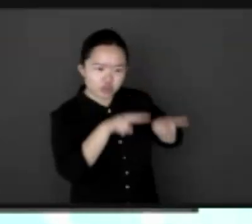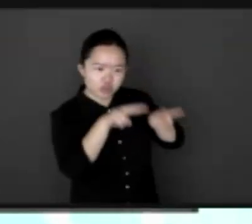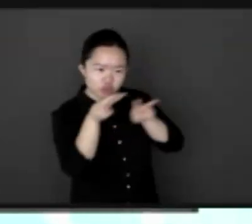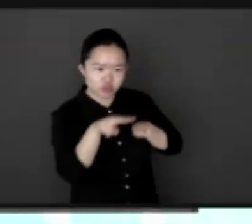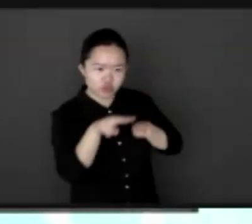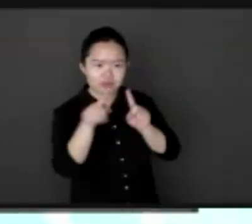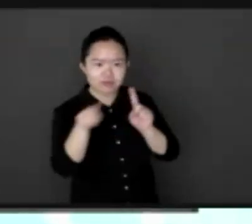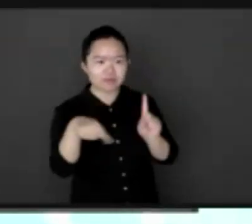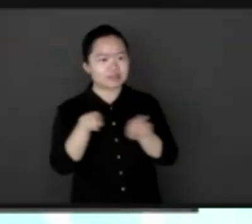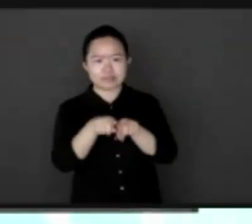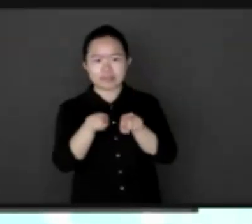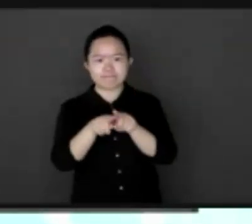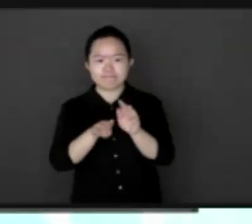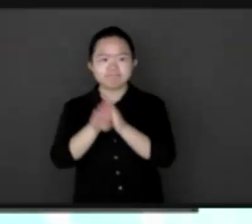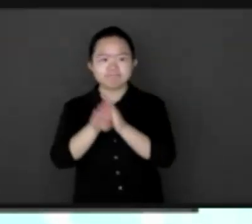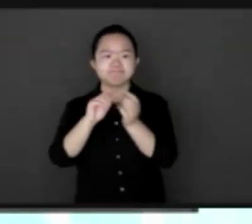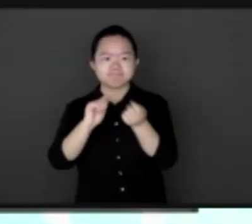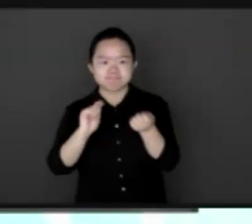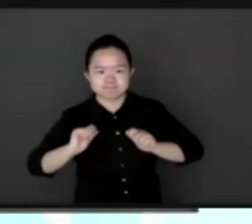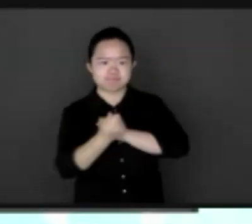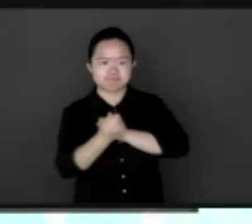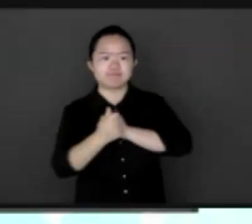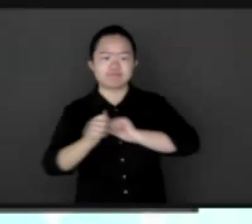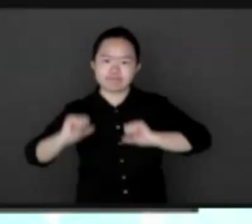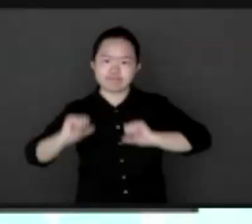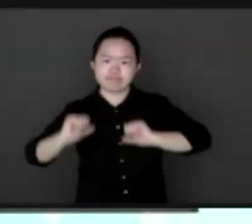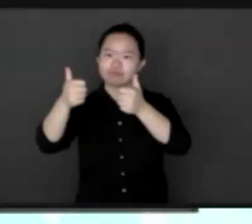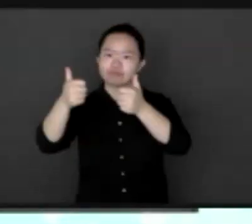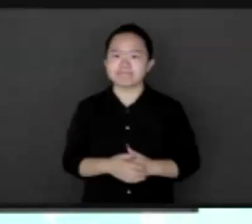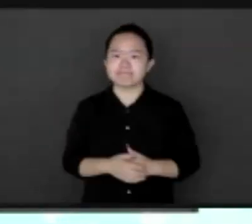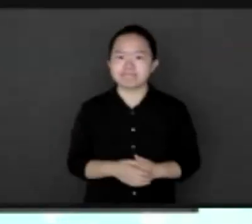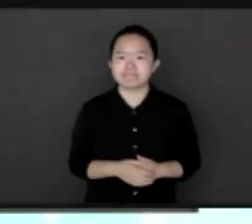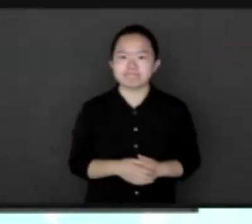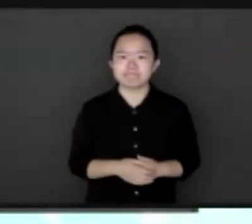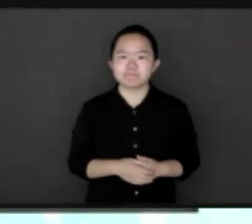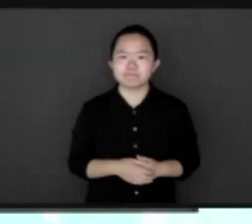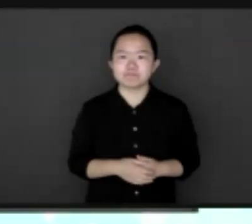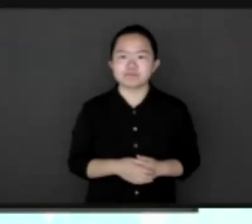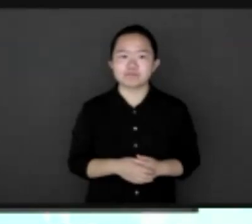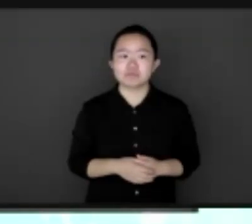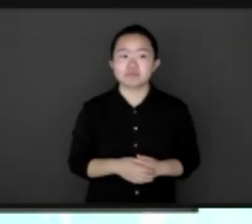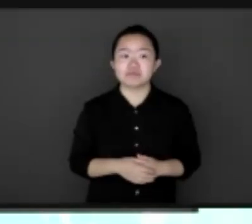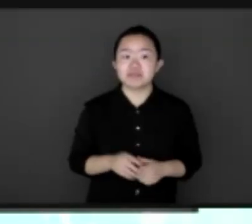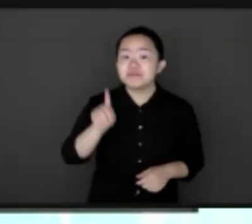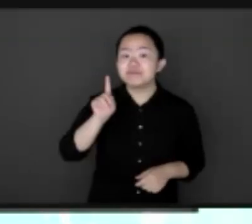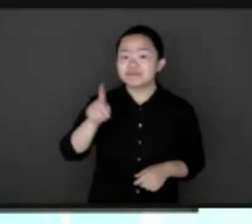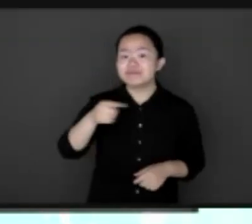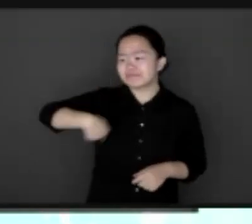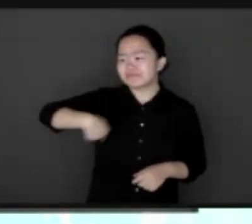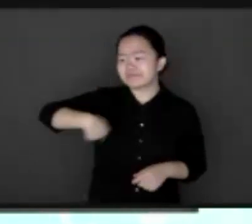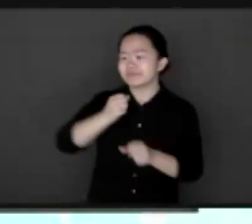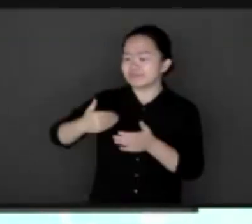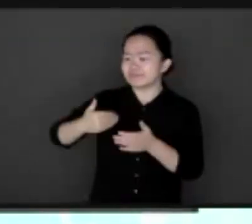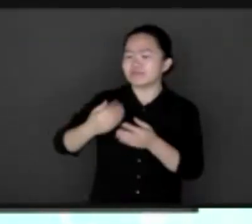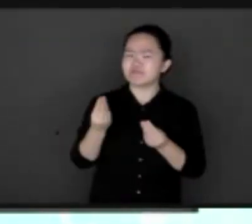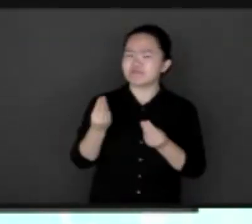so far. Yes, the the last slide was if there is a connection between